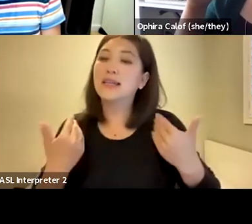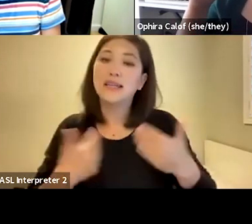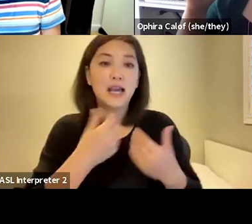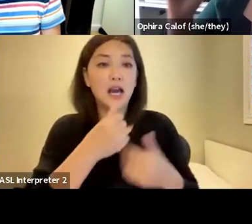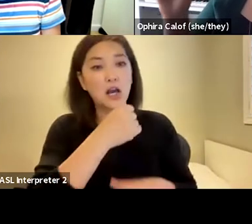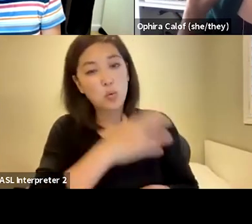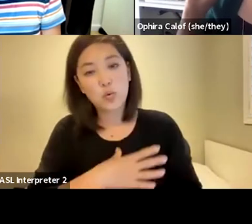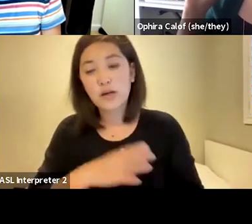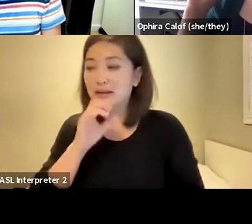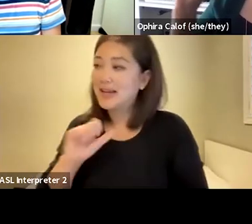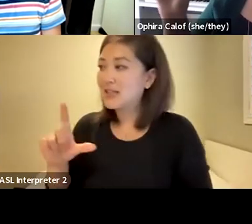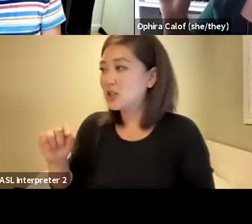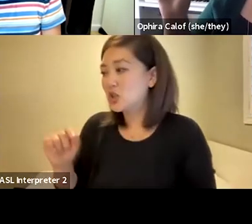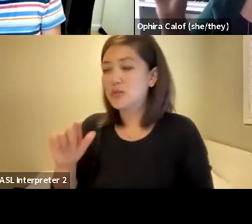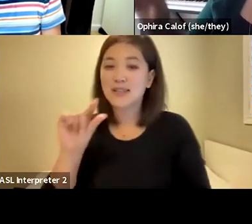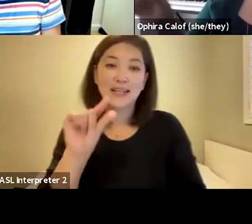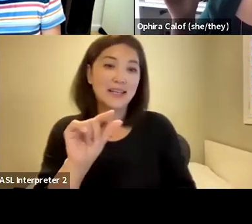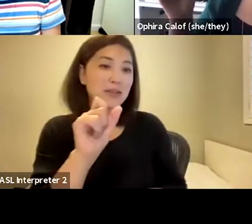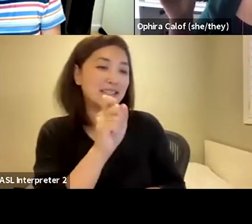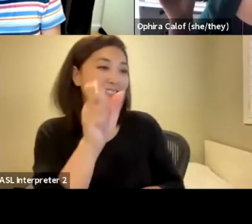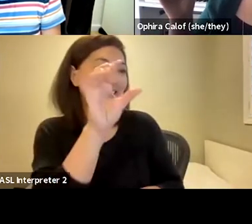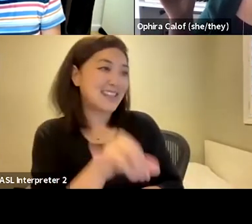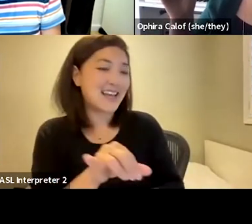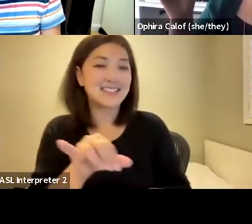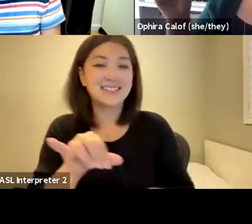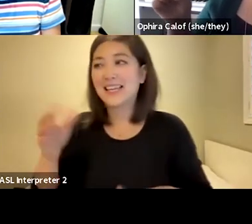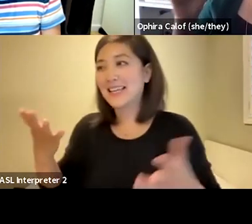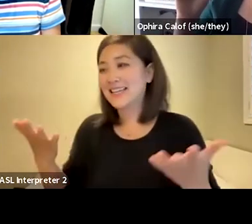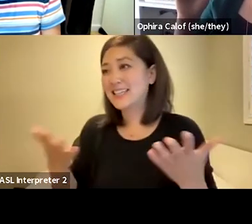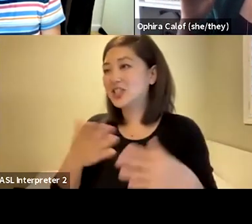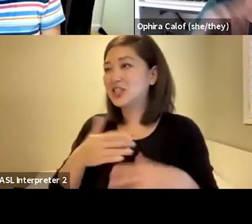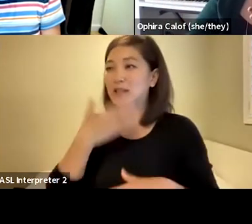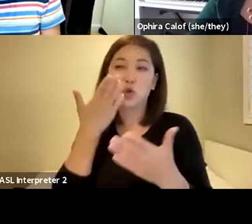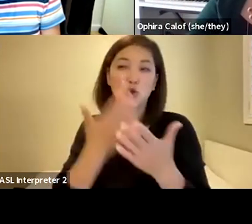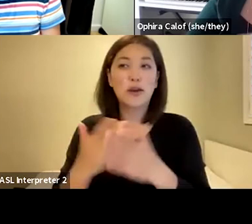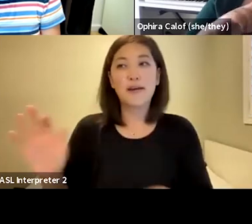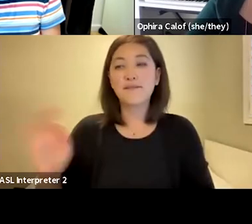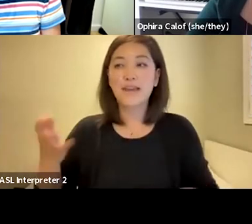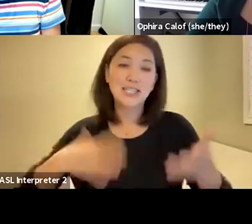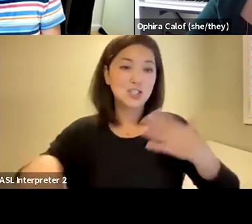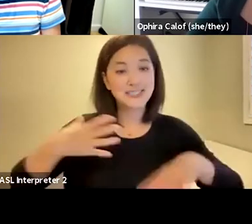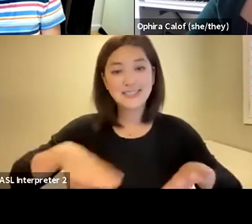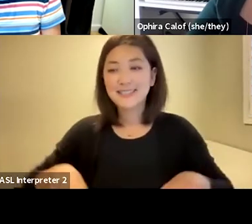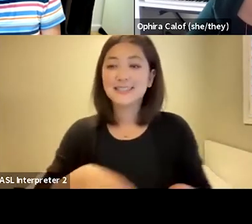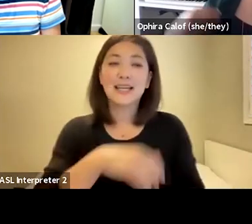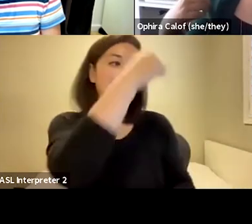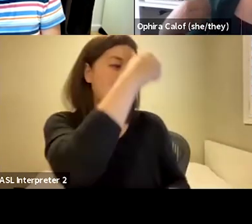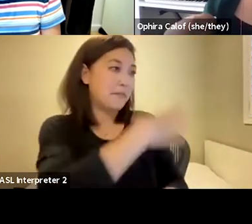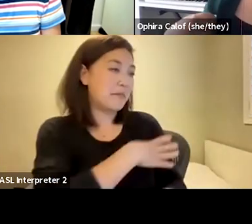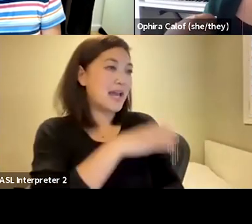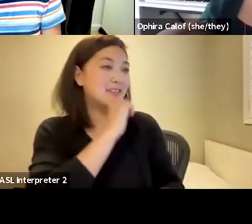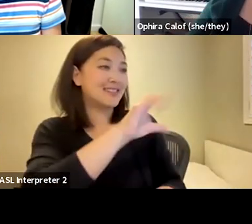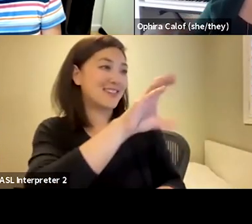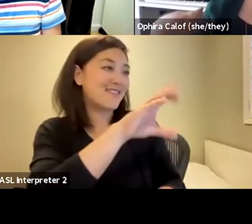20s, she's like a bit sassy and bubbly and has a sharp fashion sense. A man in his 50s who's kind